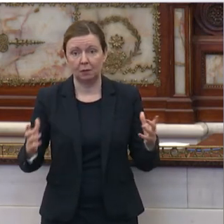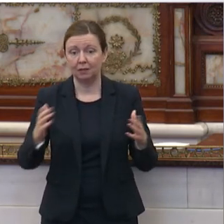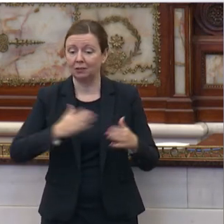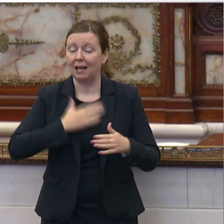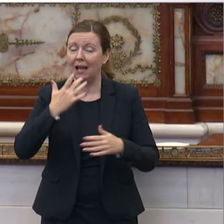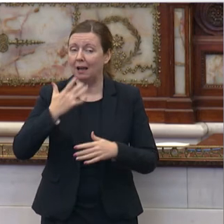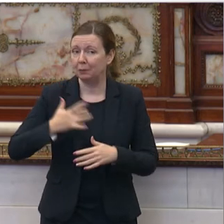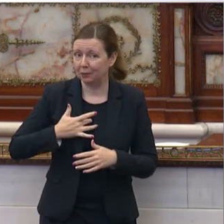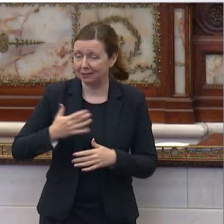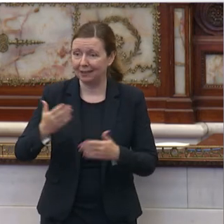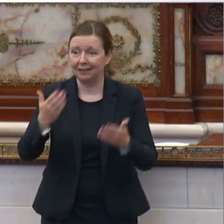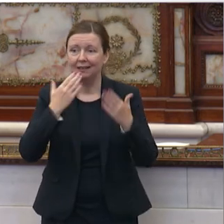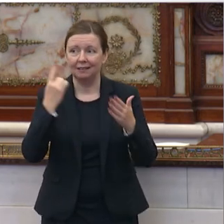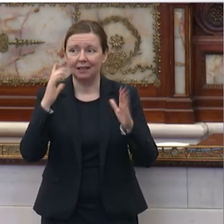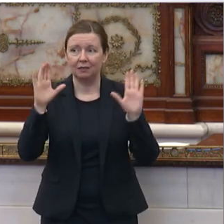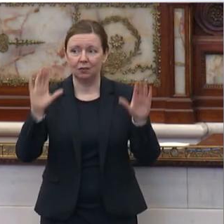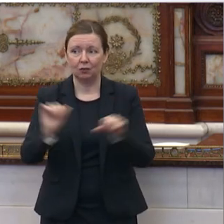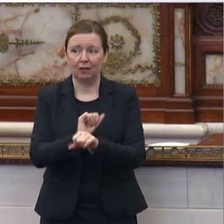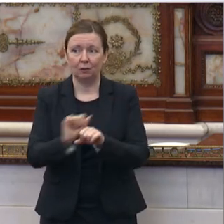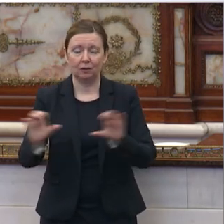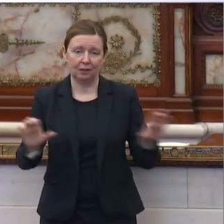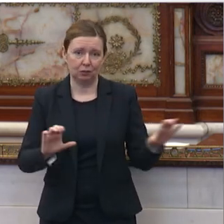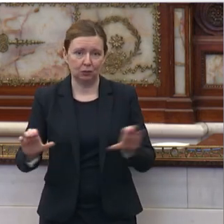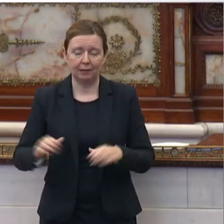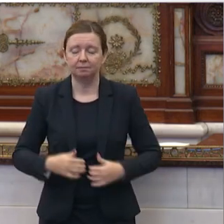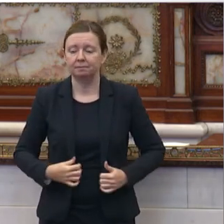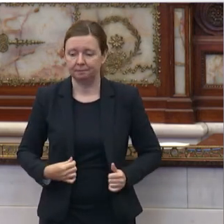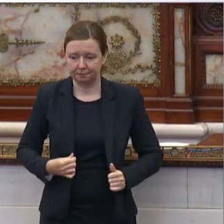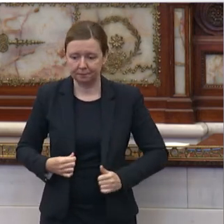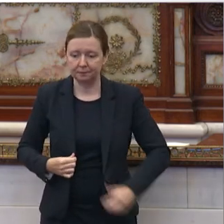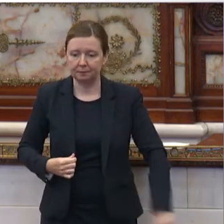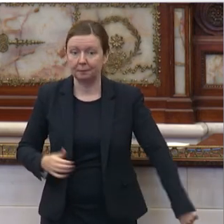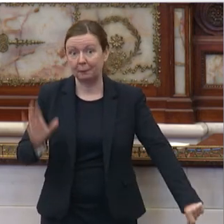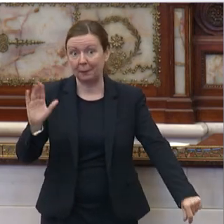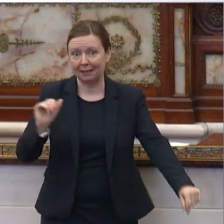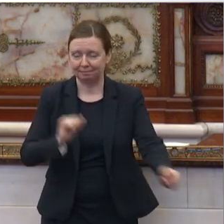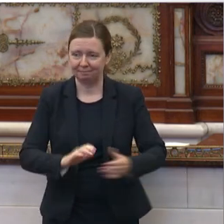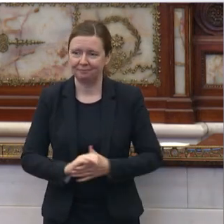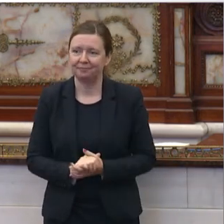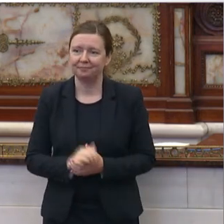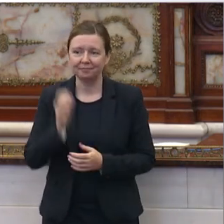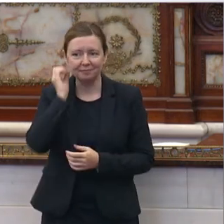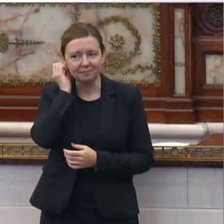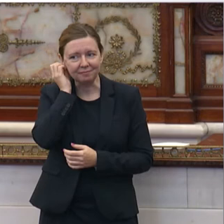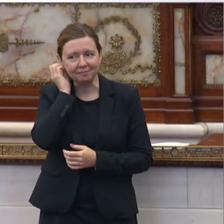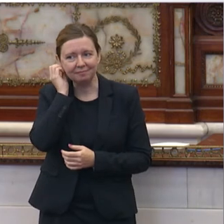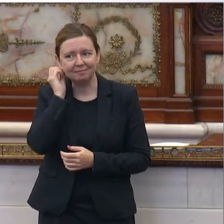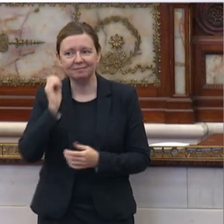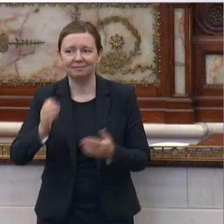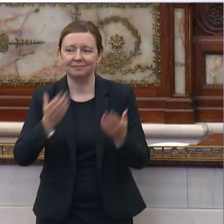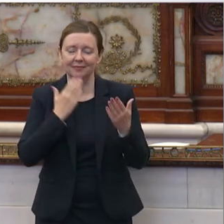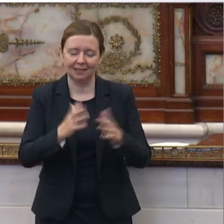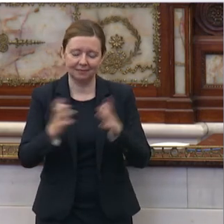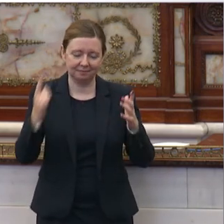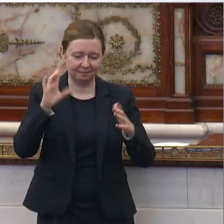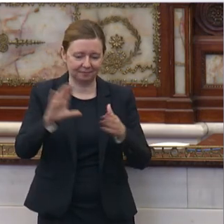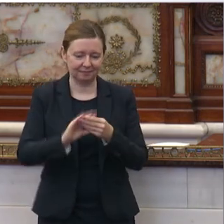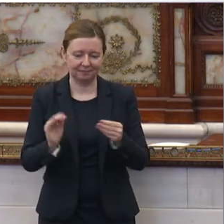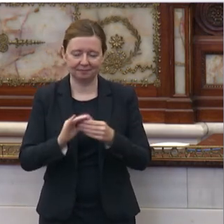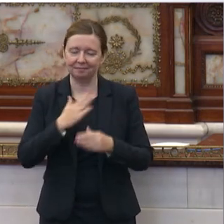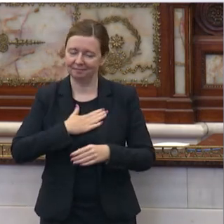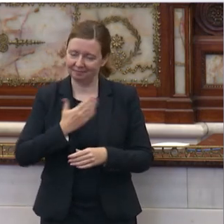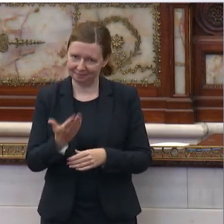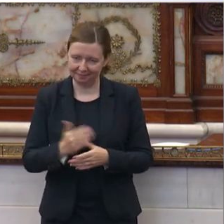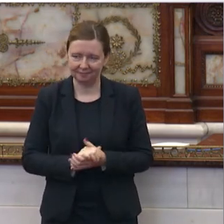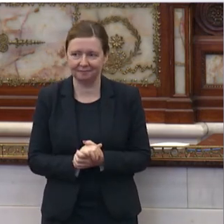birthday. Thank you for the great work that you're doing. Bye. Thank you. Thank you very much for your testimony. We